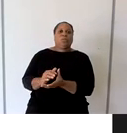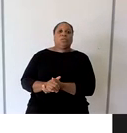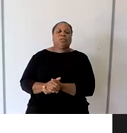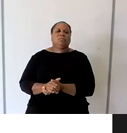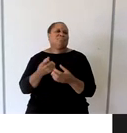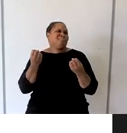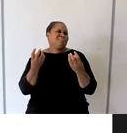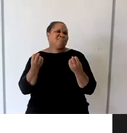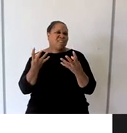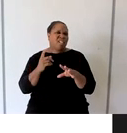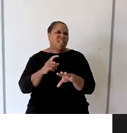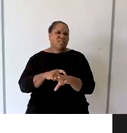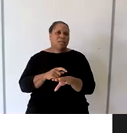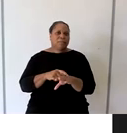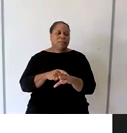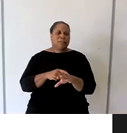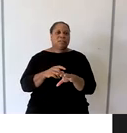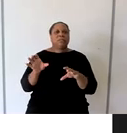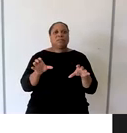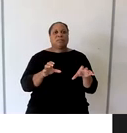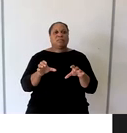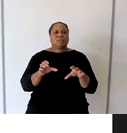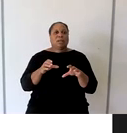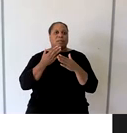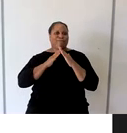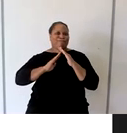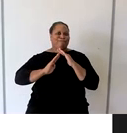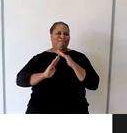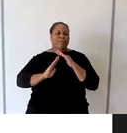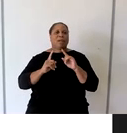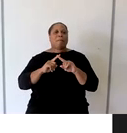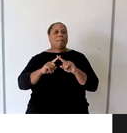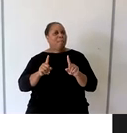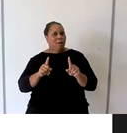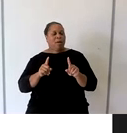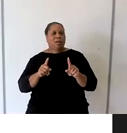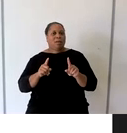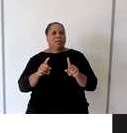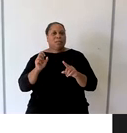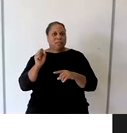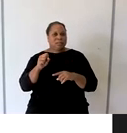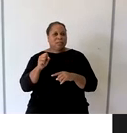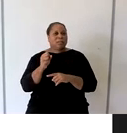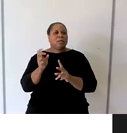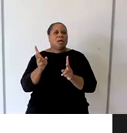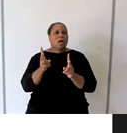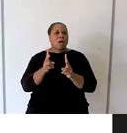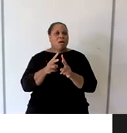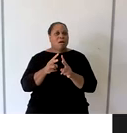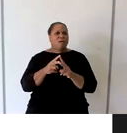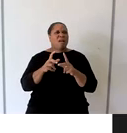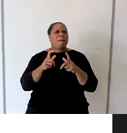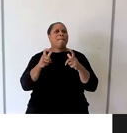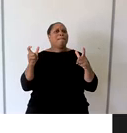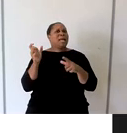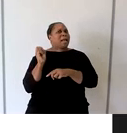of the times these things are done kind of subtly, but they do have a very big impact and